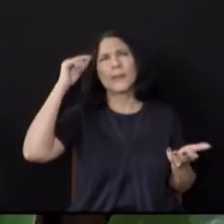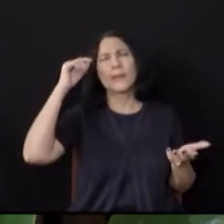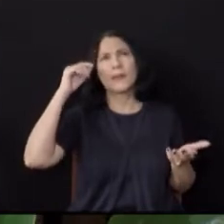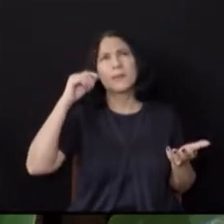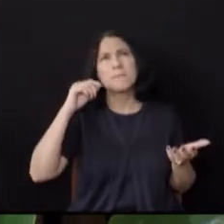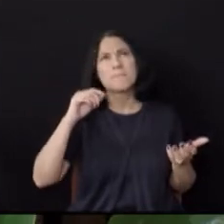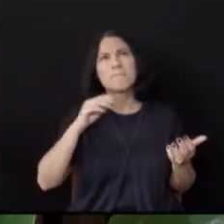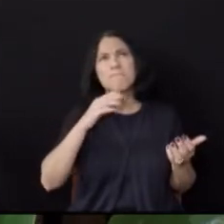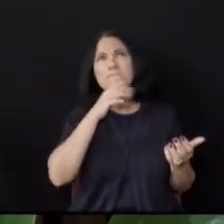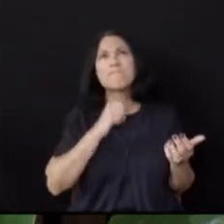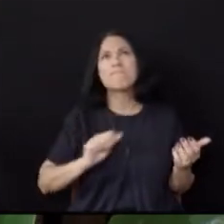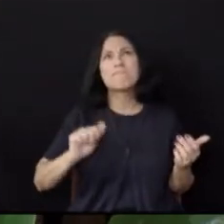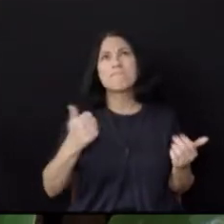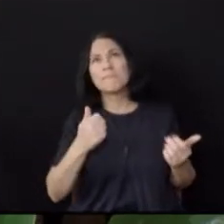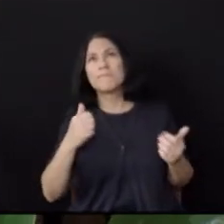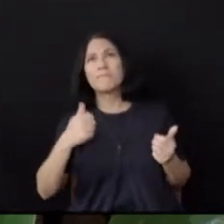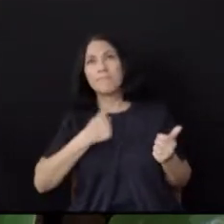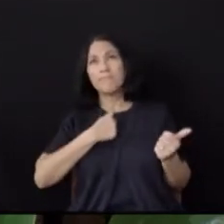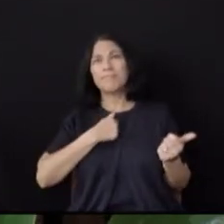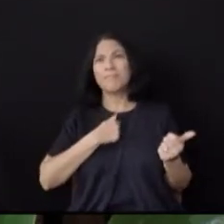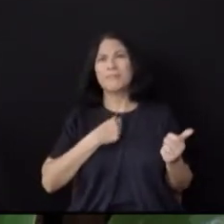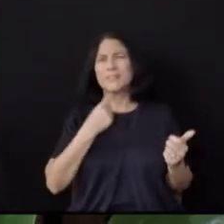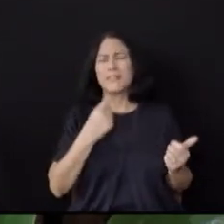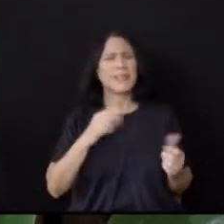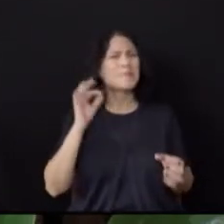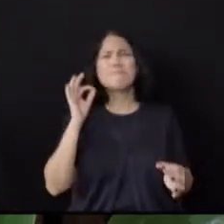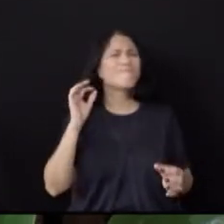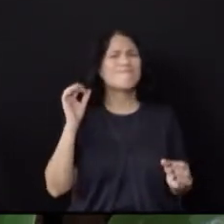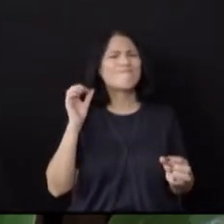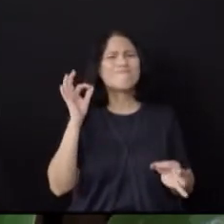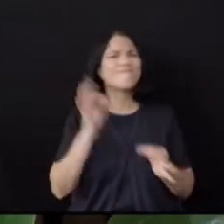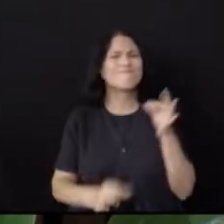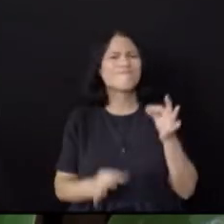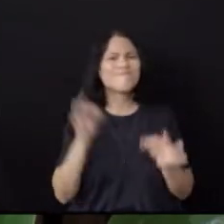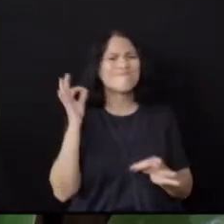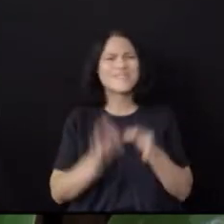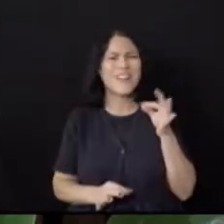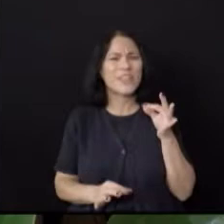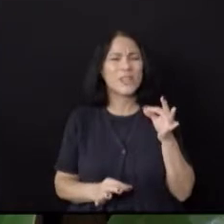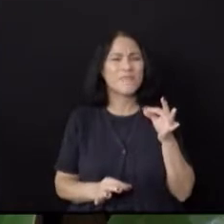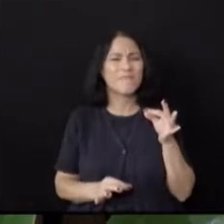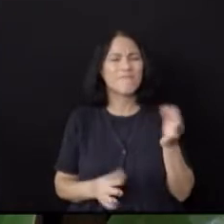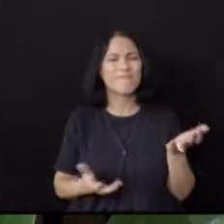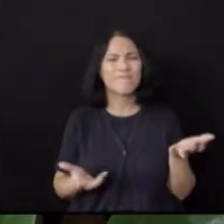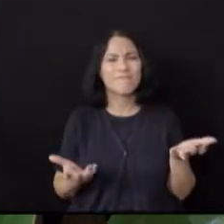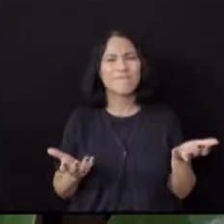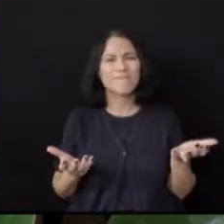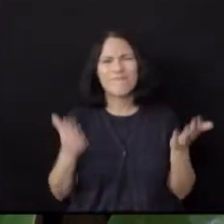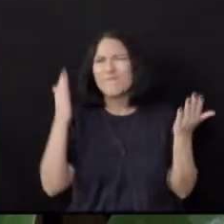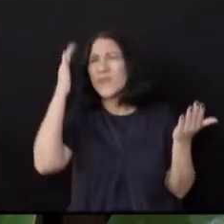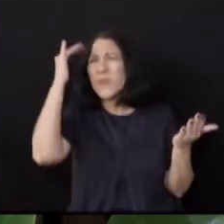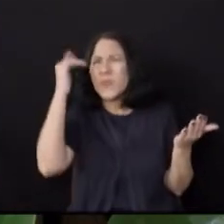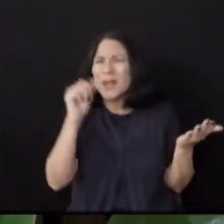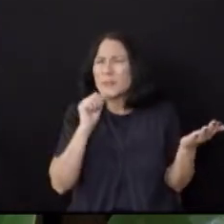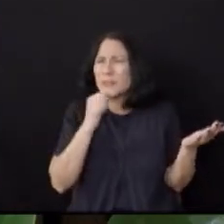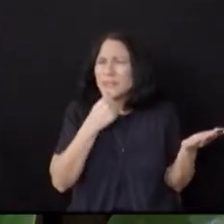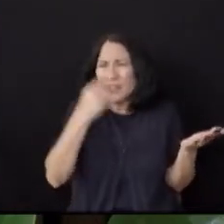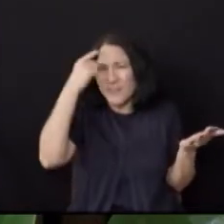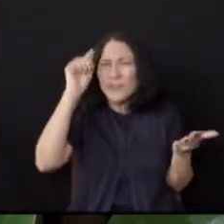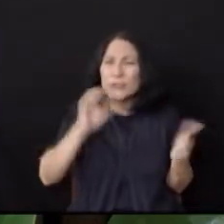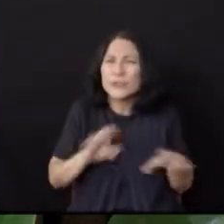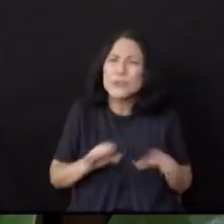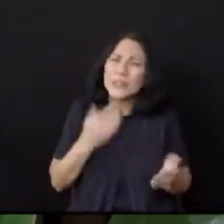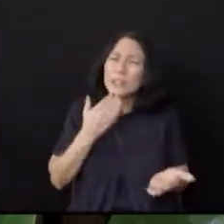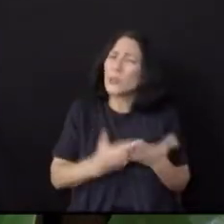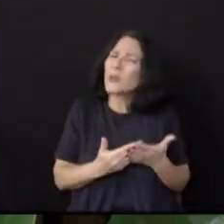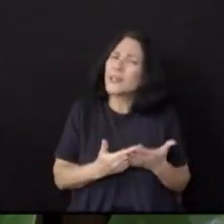minute, that's not fair. I mean, why would you suffer for doing good? Why would